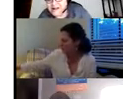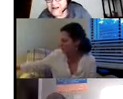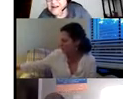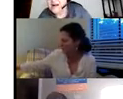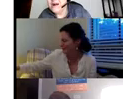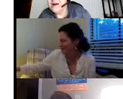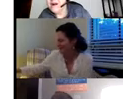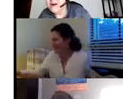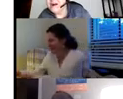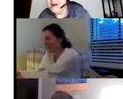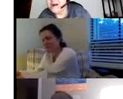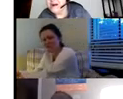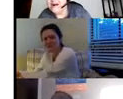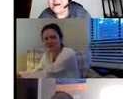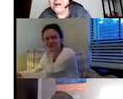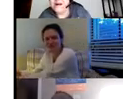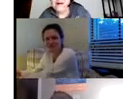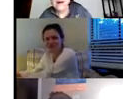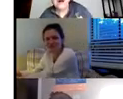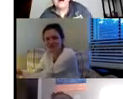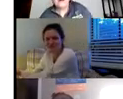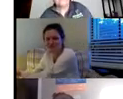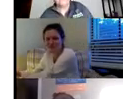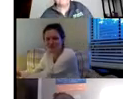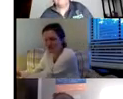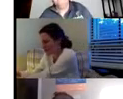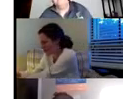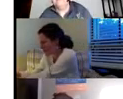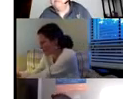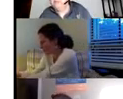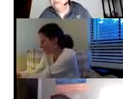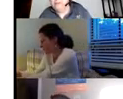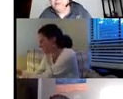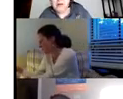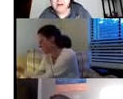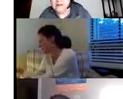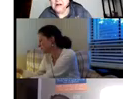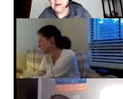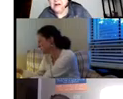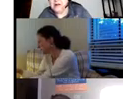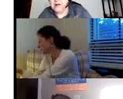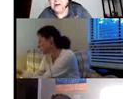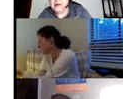that's just a lot of things to still process through that. But you see those intersections.